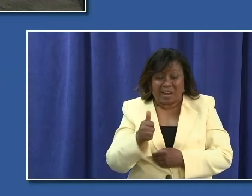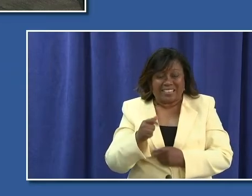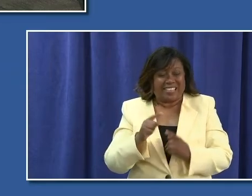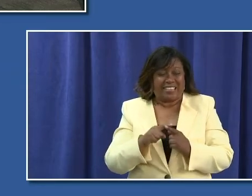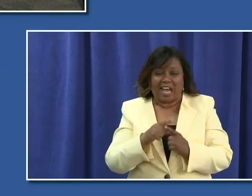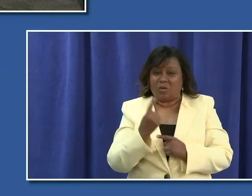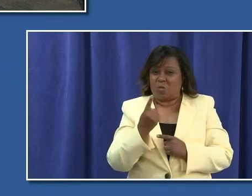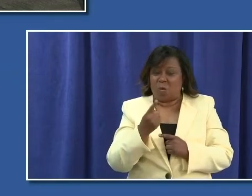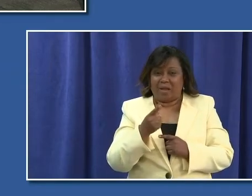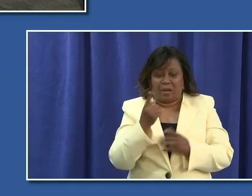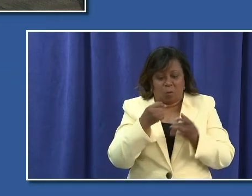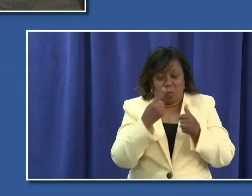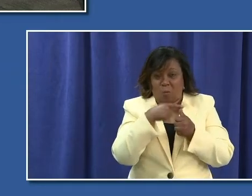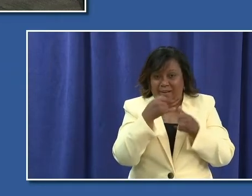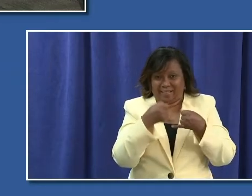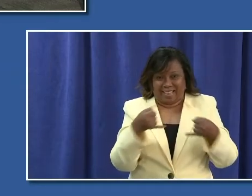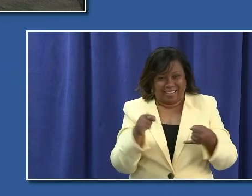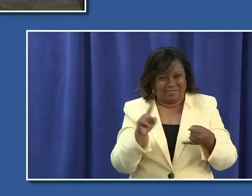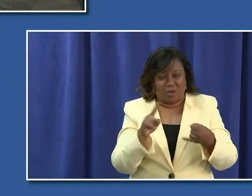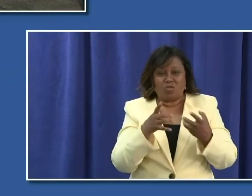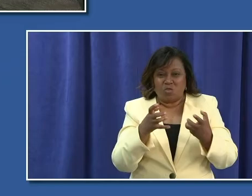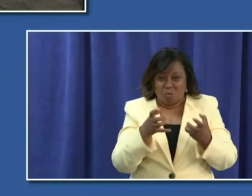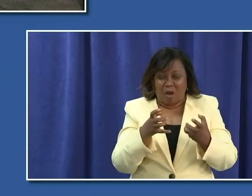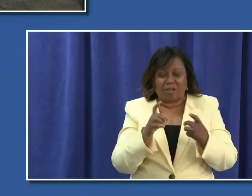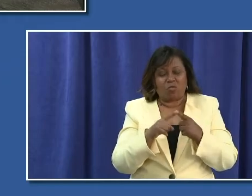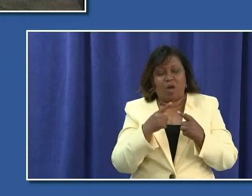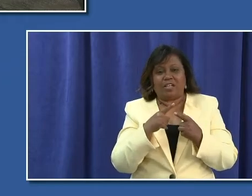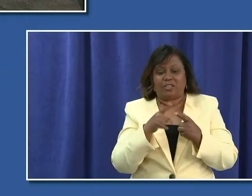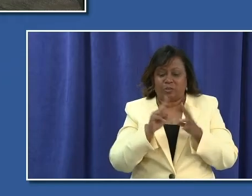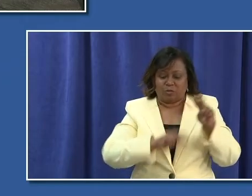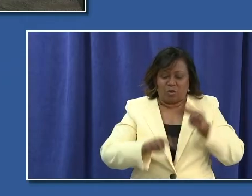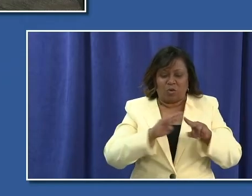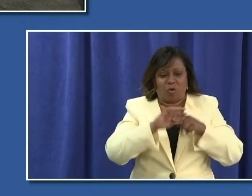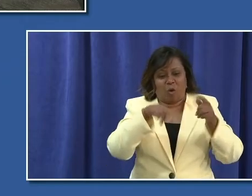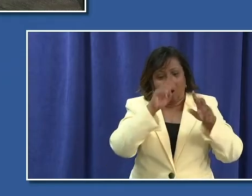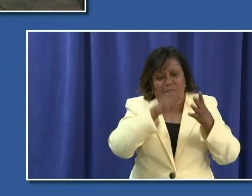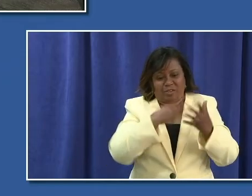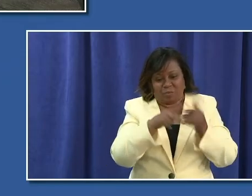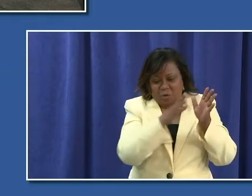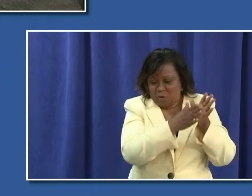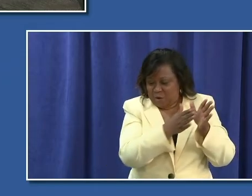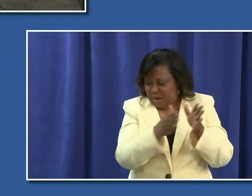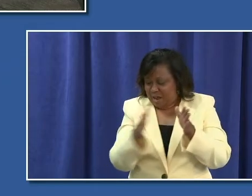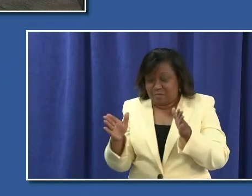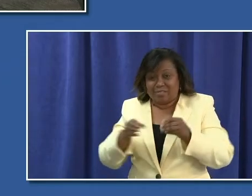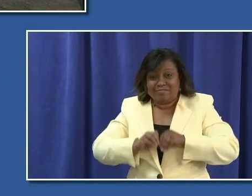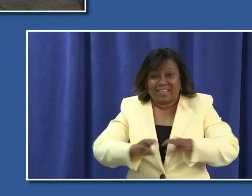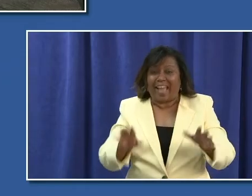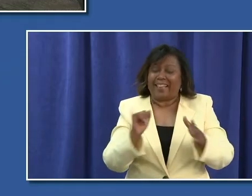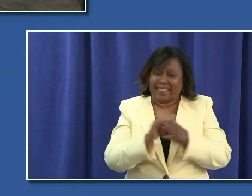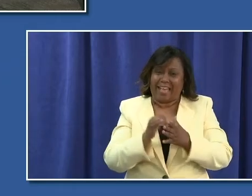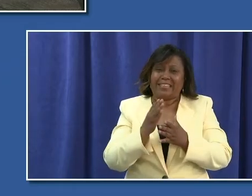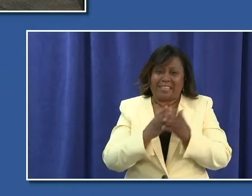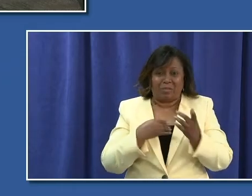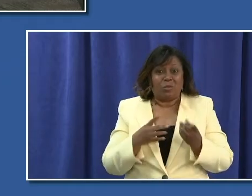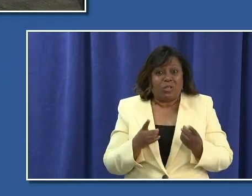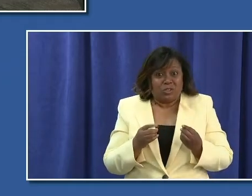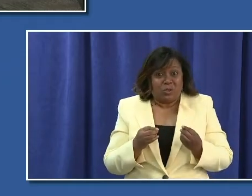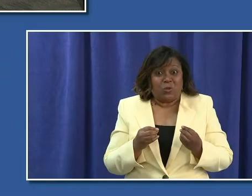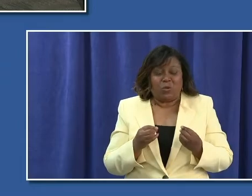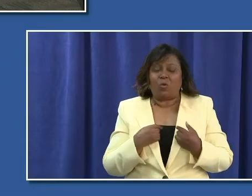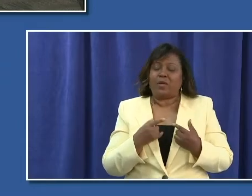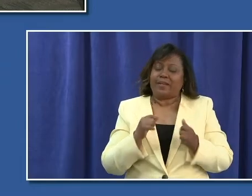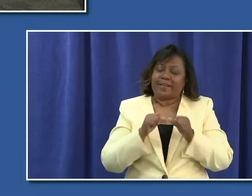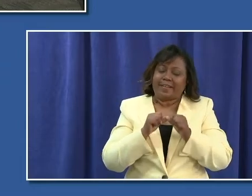a single line item to do that, which is what you want. You want to imbue it in all of the programs that you're rolling out, and so that's something we do. We